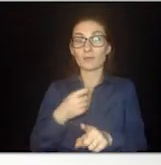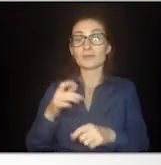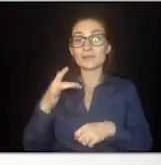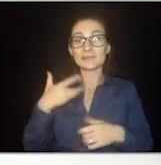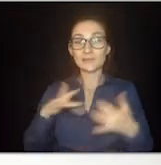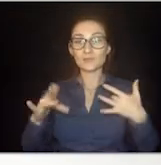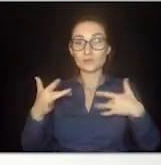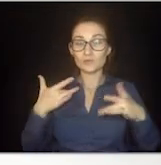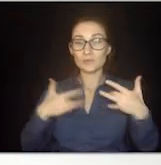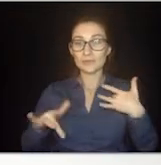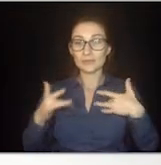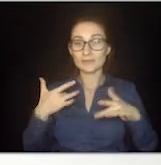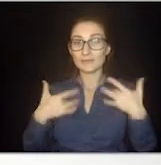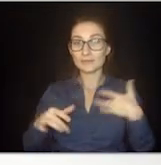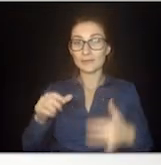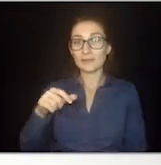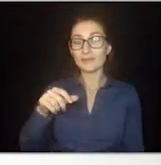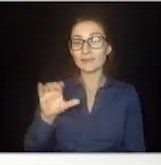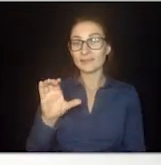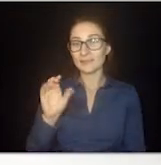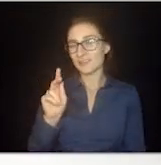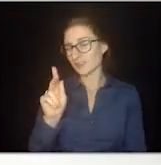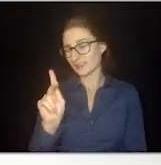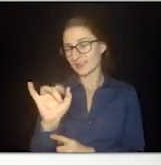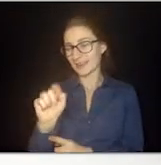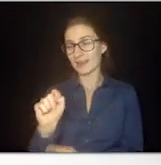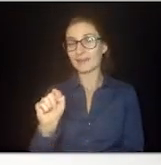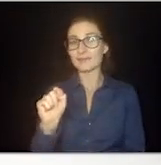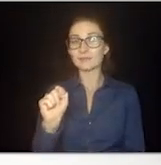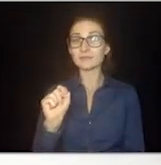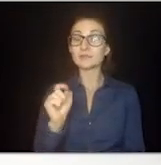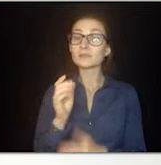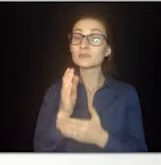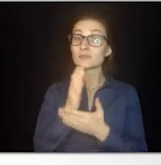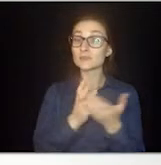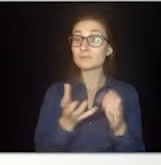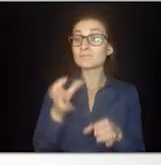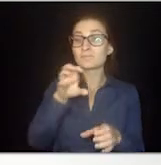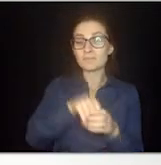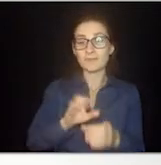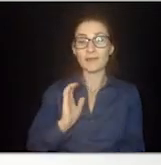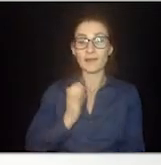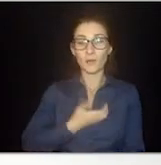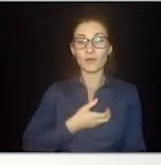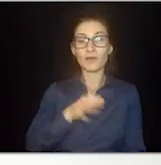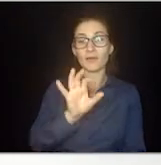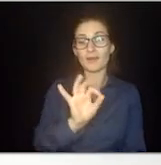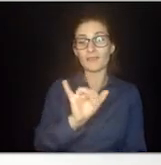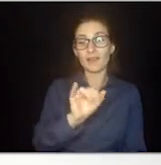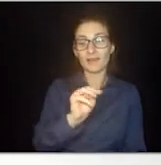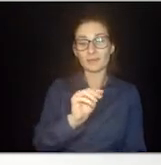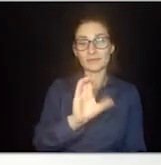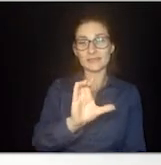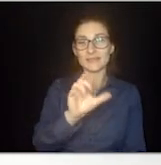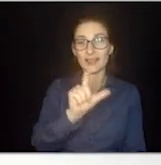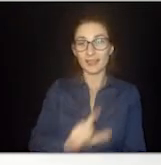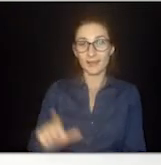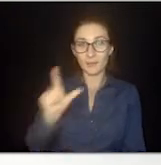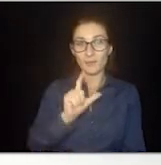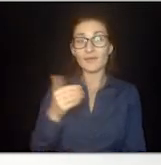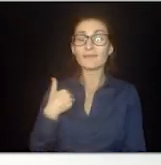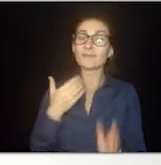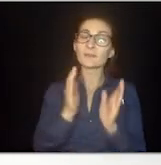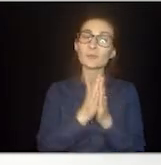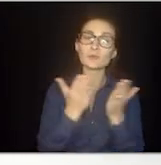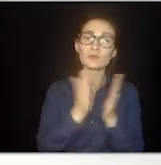And it is a thing from the American Printing House for the Blind. We have some in our FIMC loan library. There are